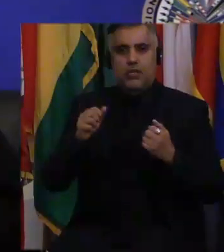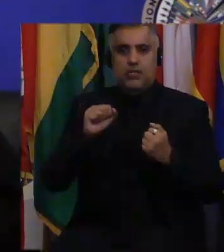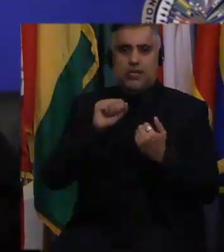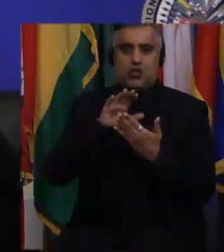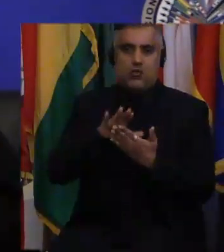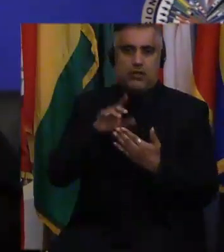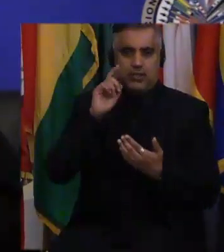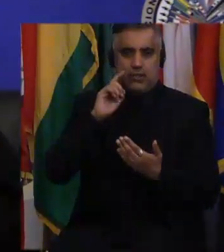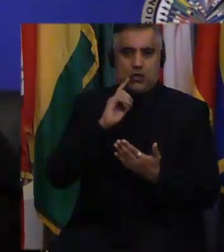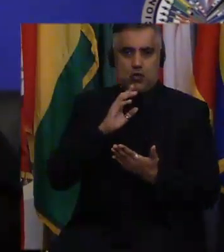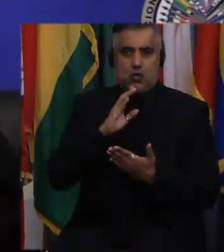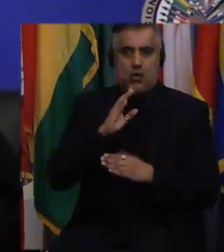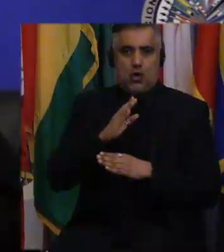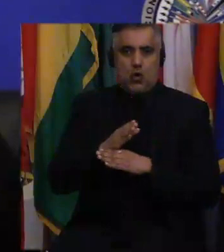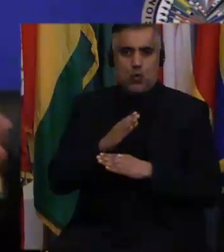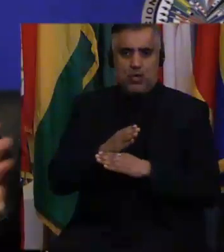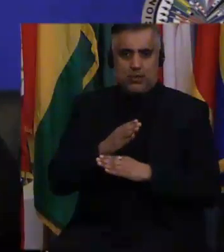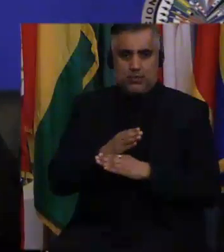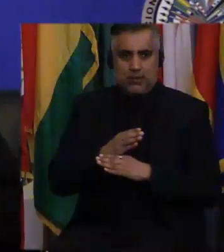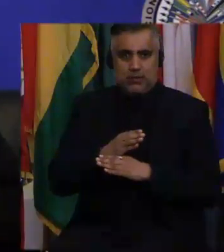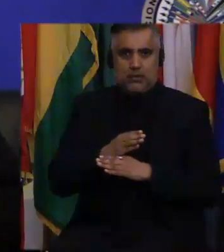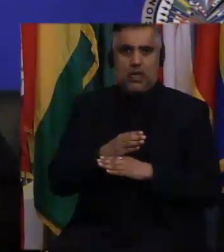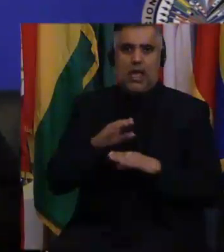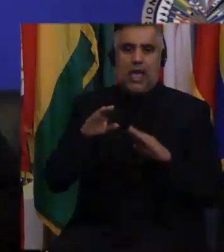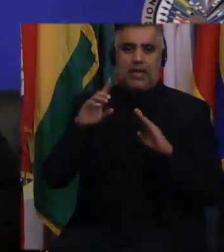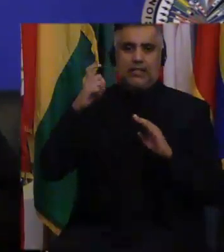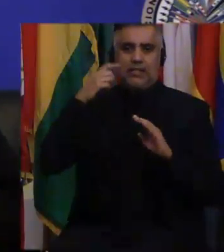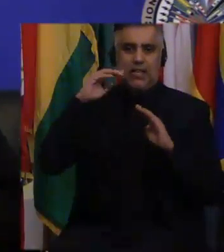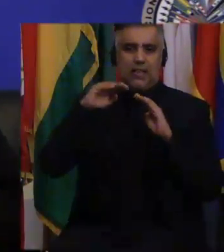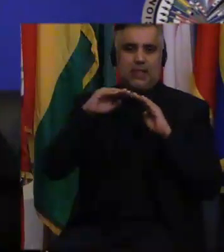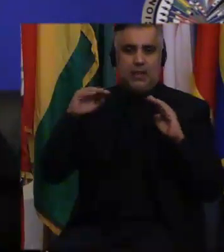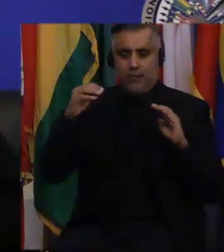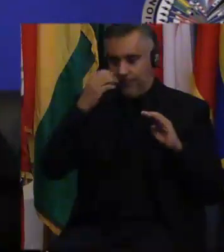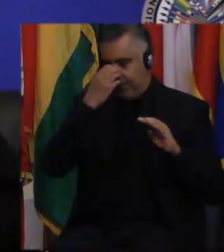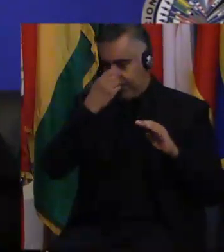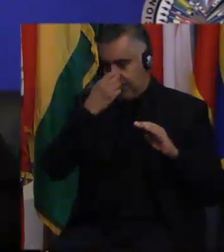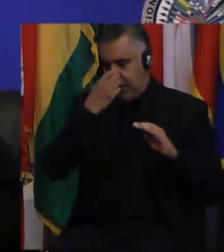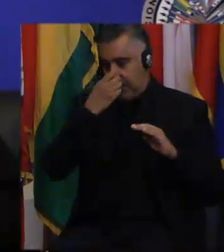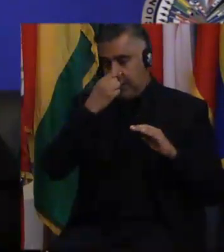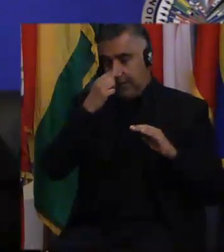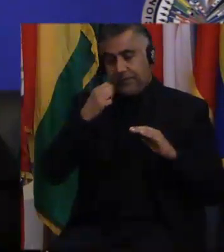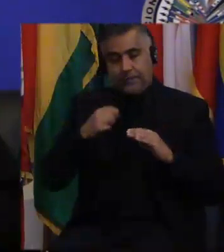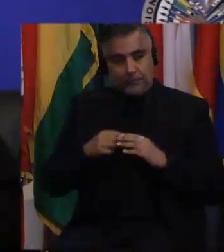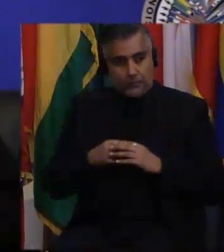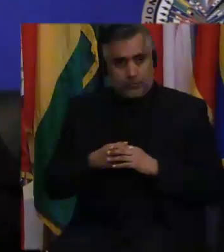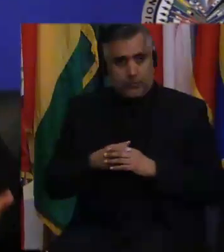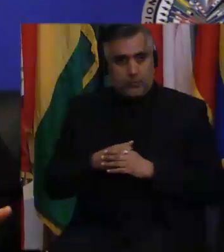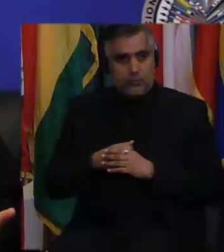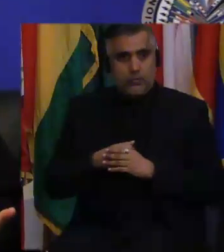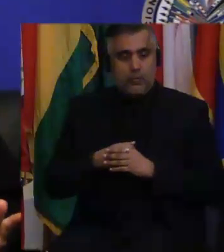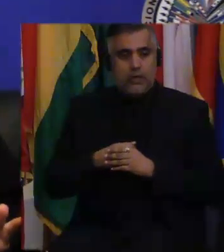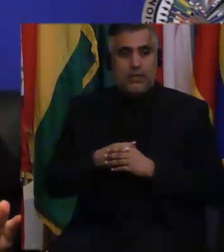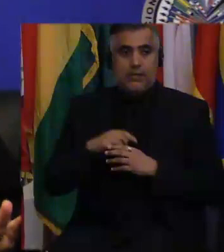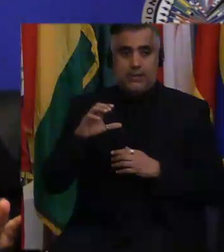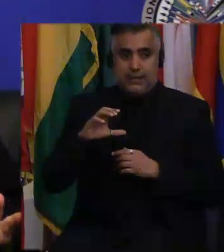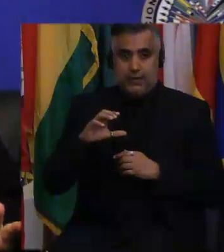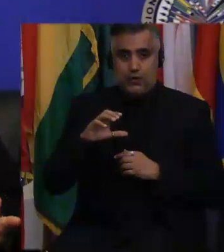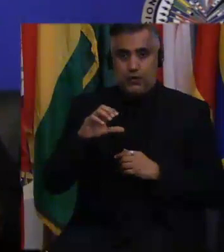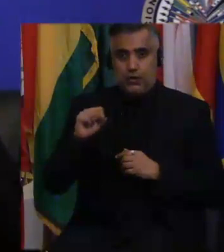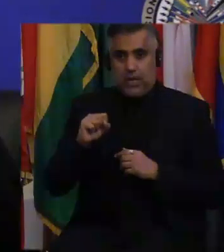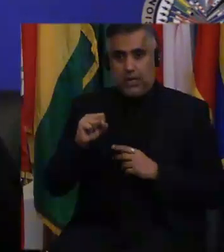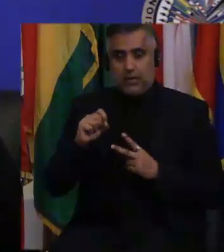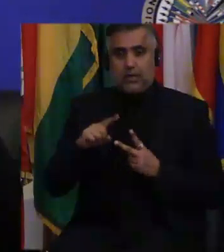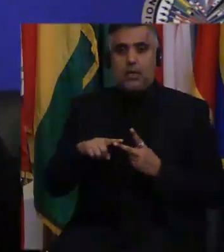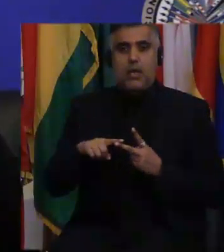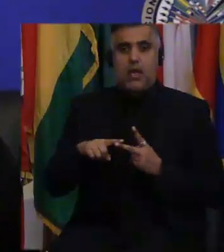addressing sexual harassment at a state level. With respect to civil society